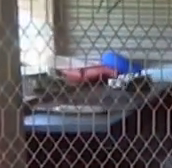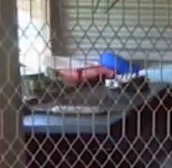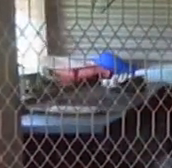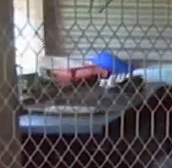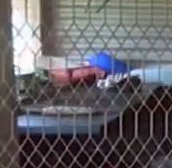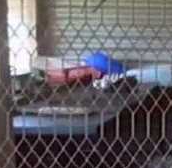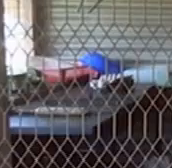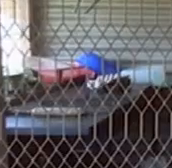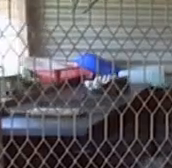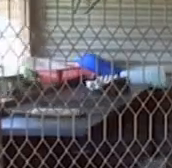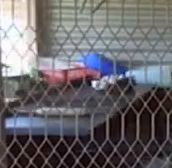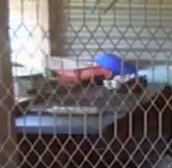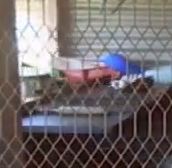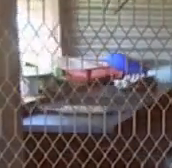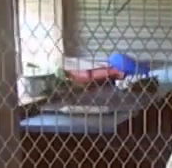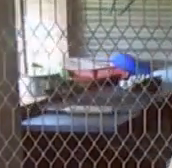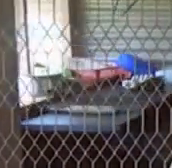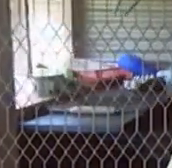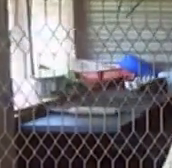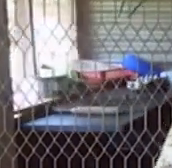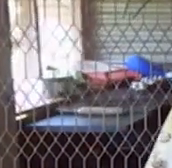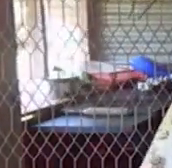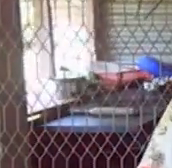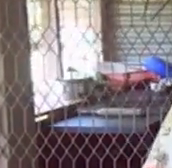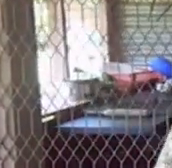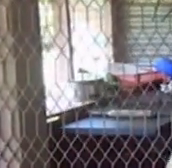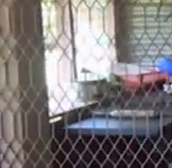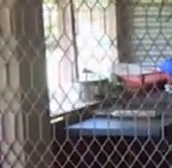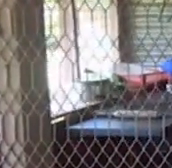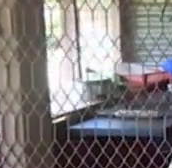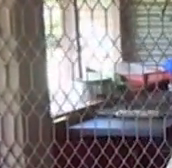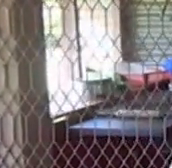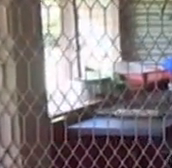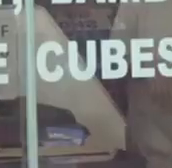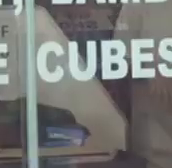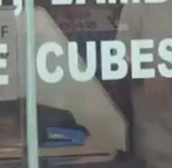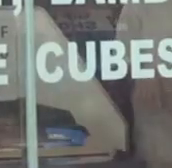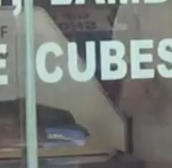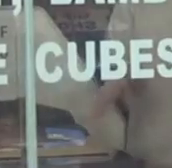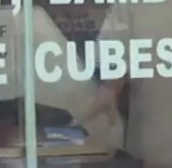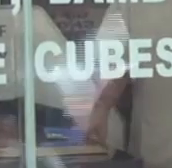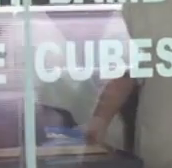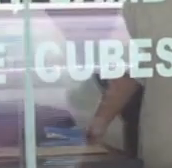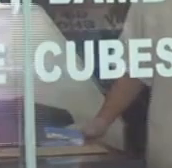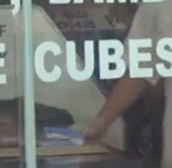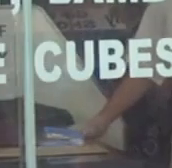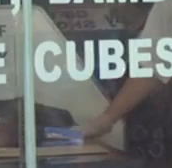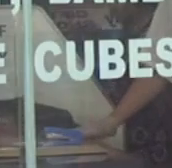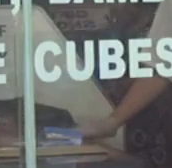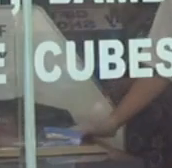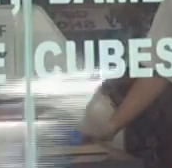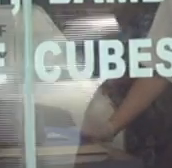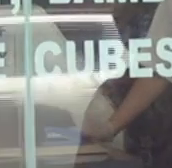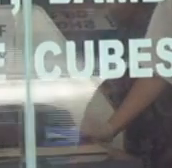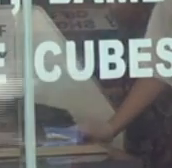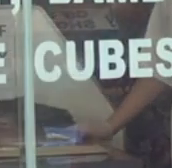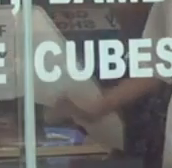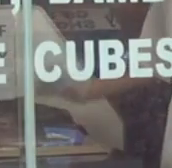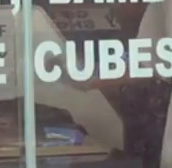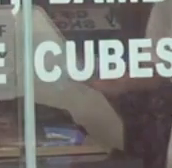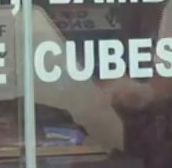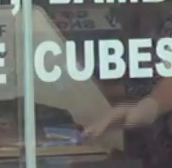fam ira kena serap kena putak vaka do mata greden pula na haka terstia au waktu itu lo